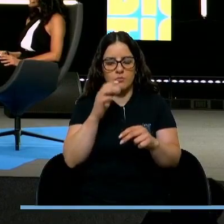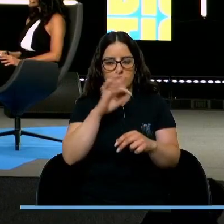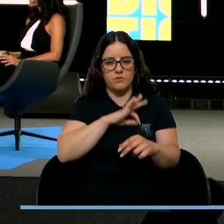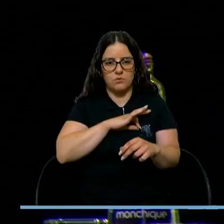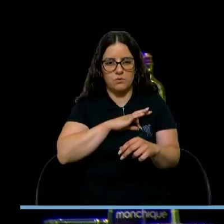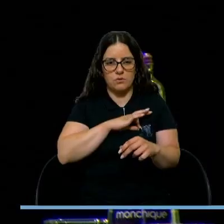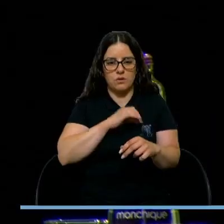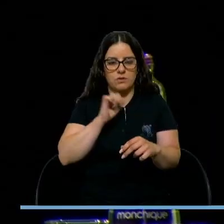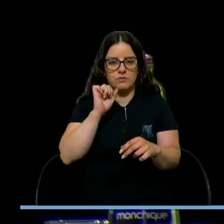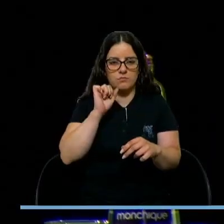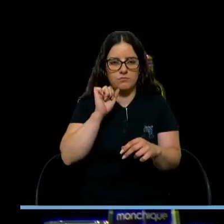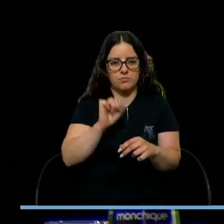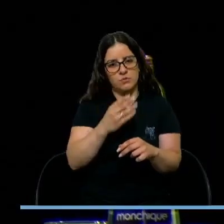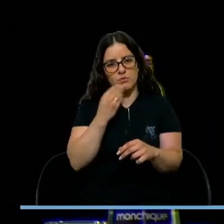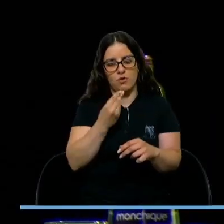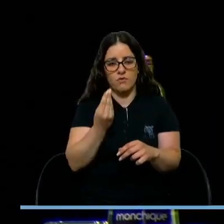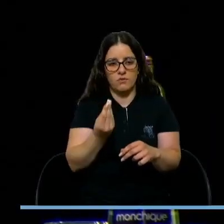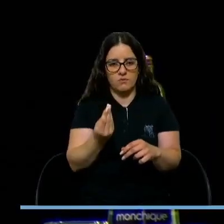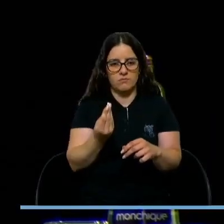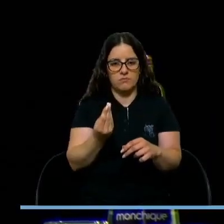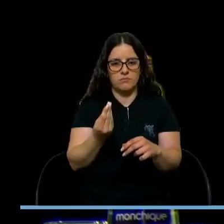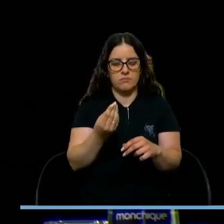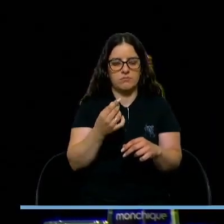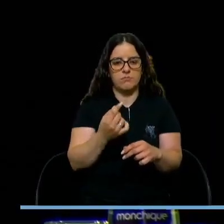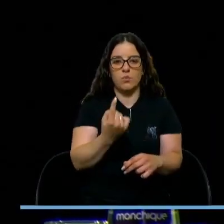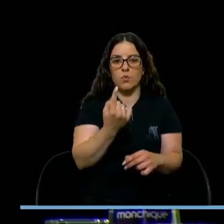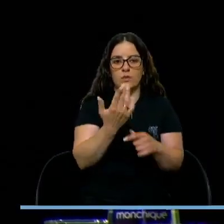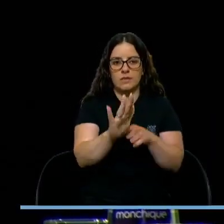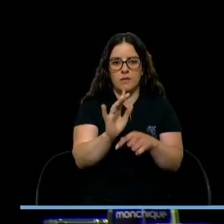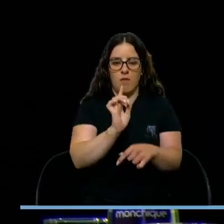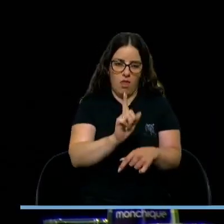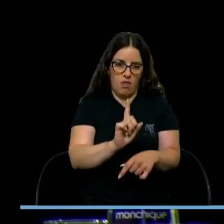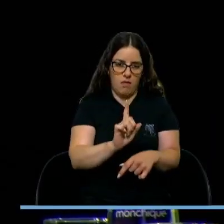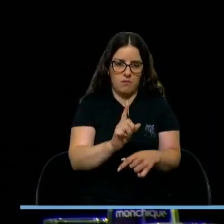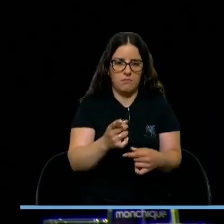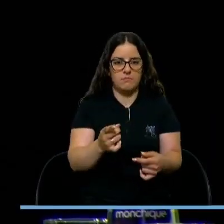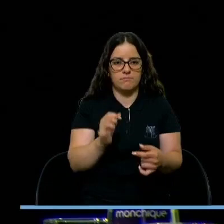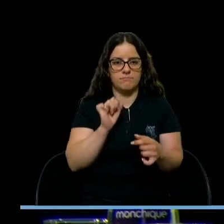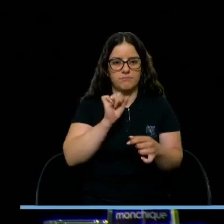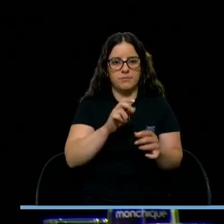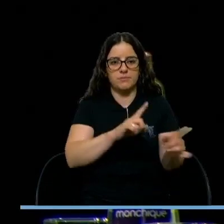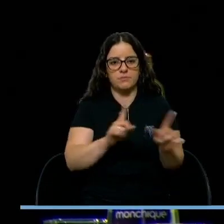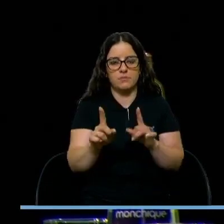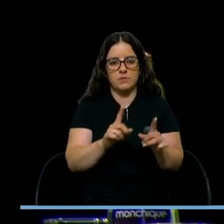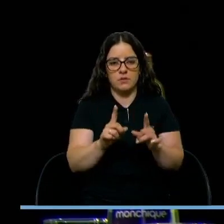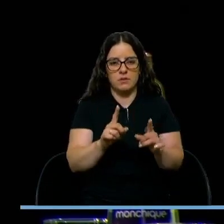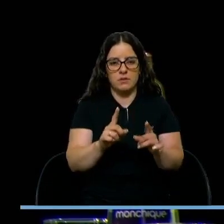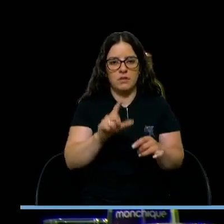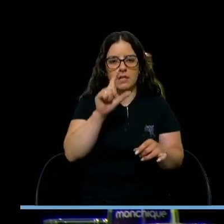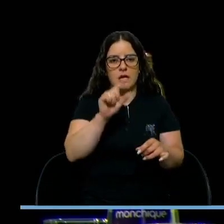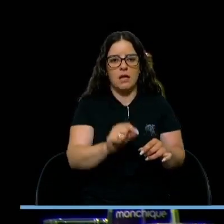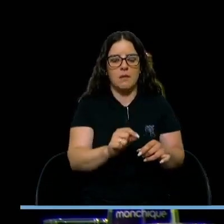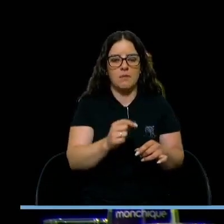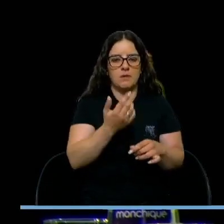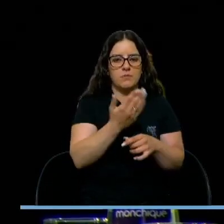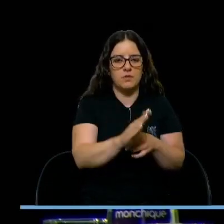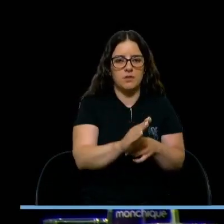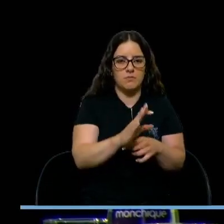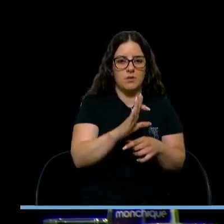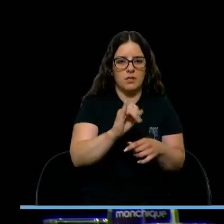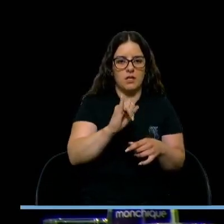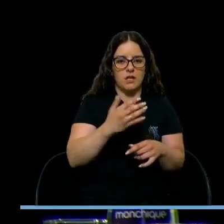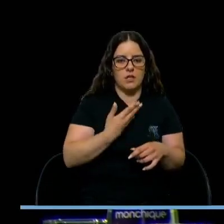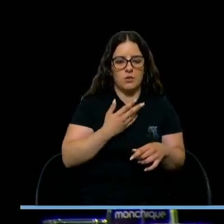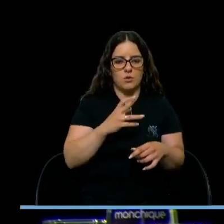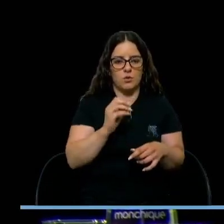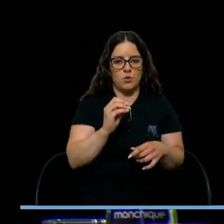professional opportunities for young people. This is an example regarding mobility. Also,